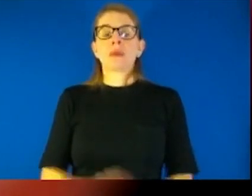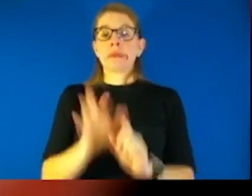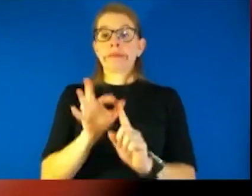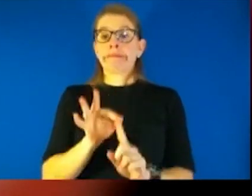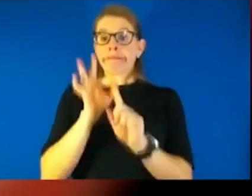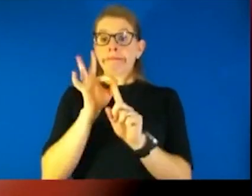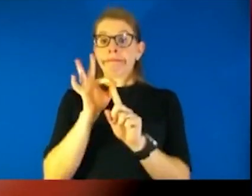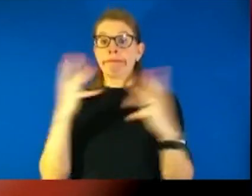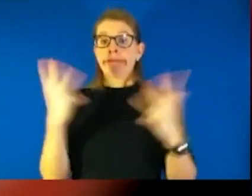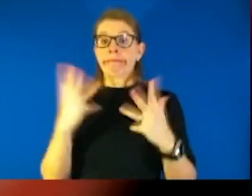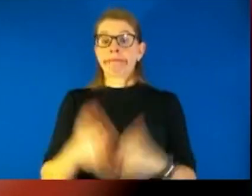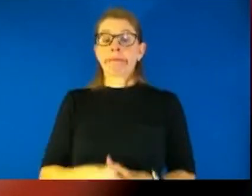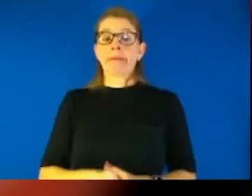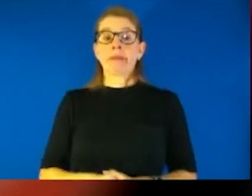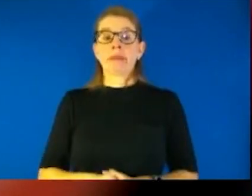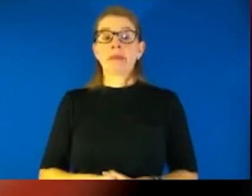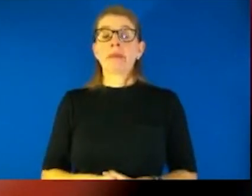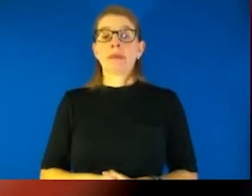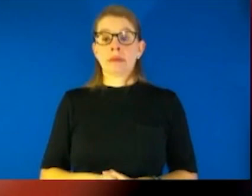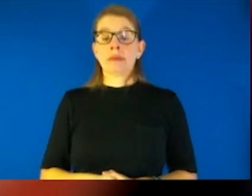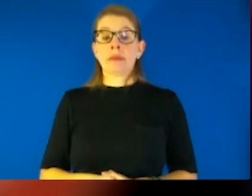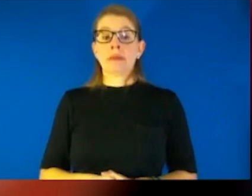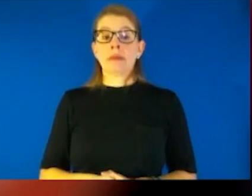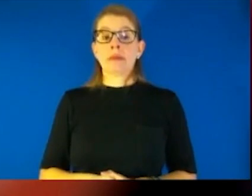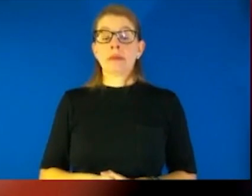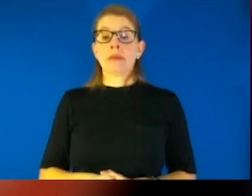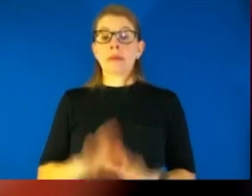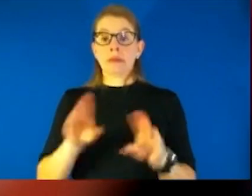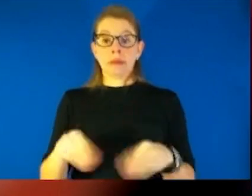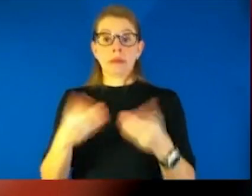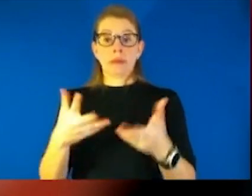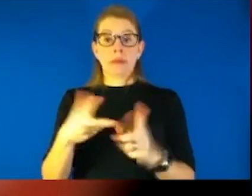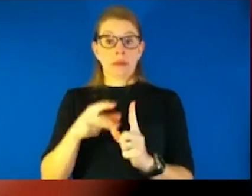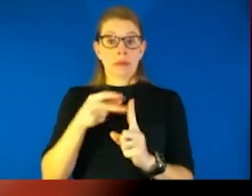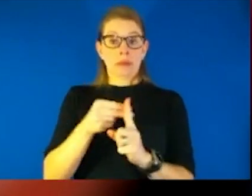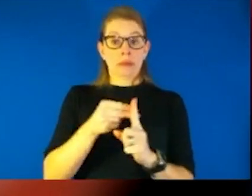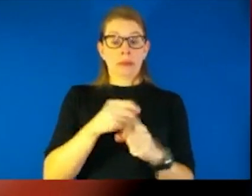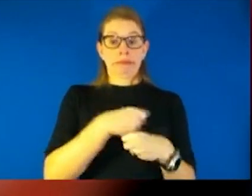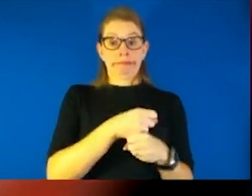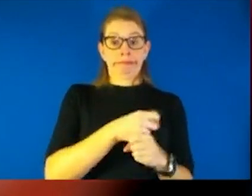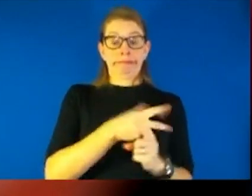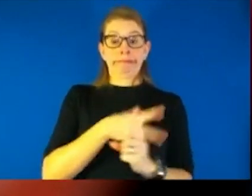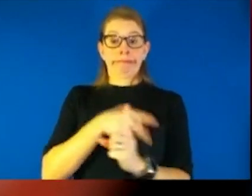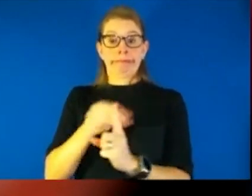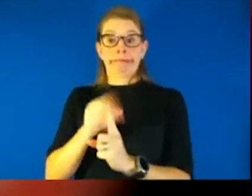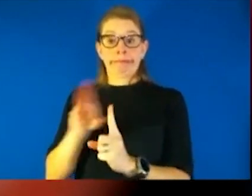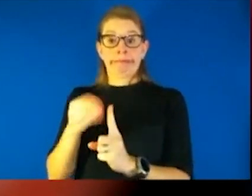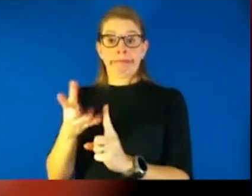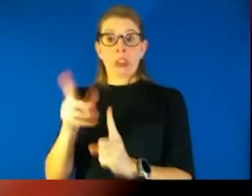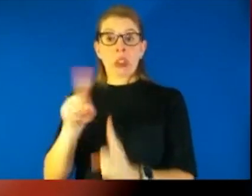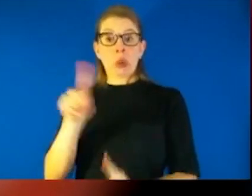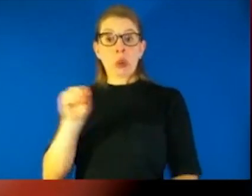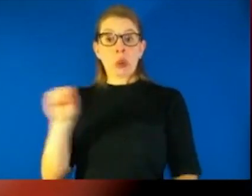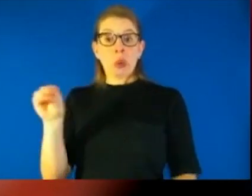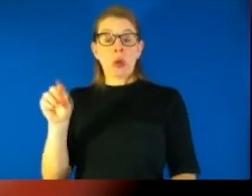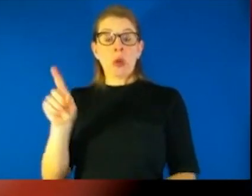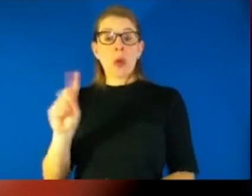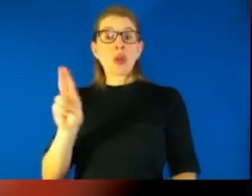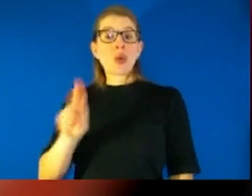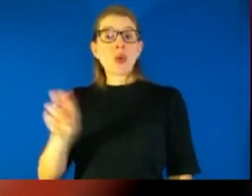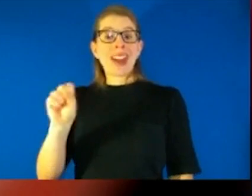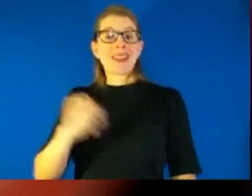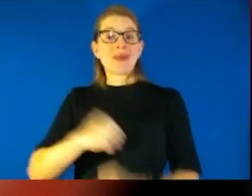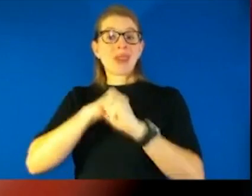is Zoetis is providing this vaccine to zoos in the United States to